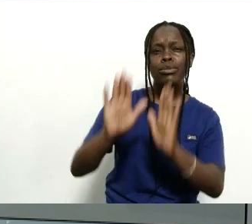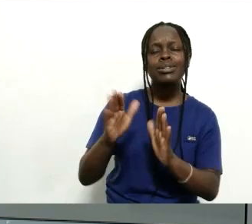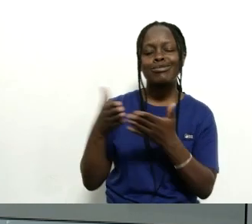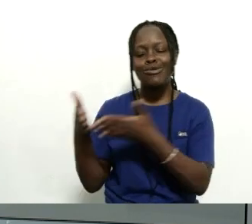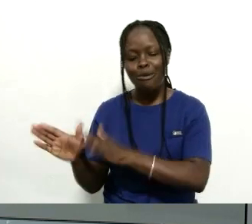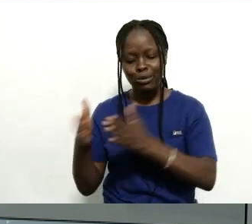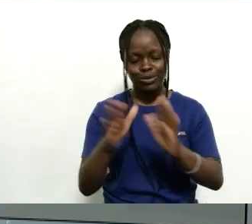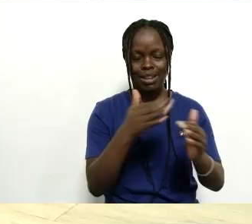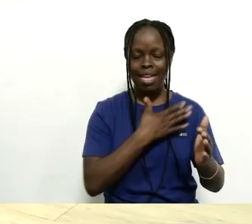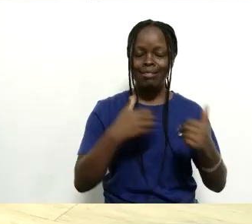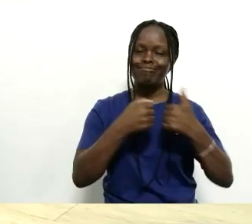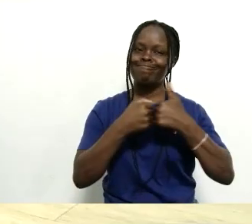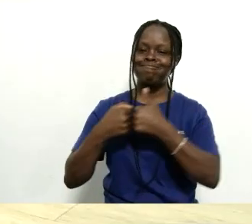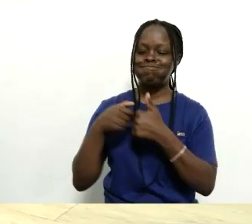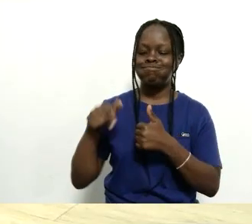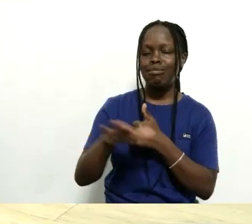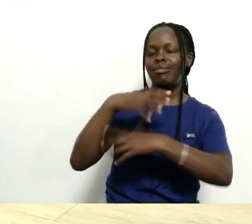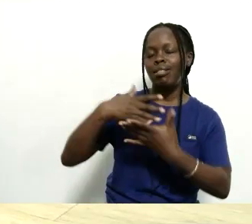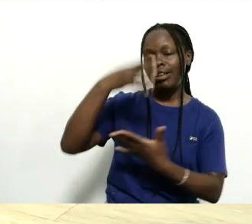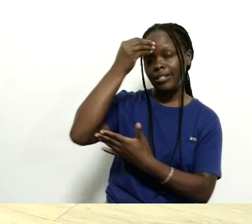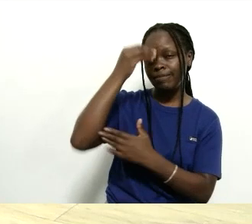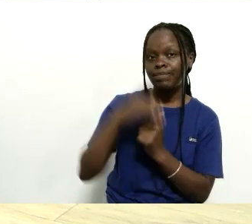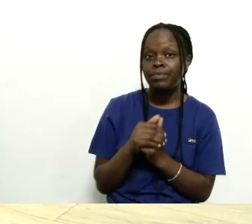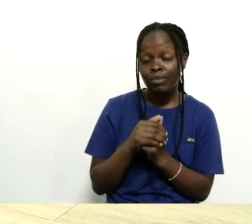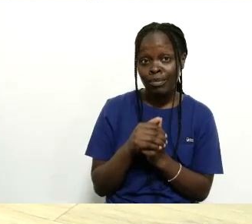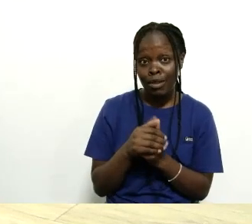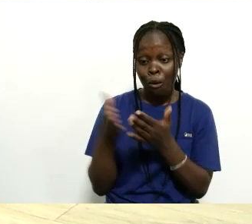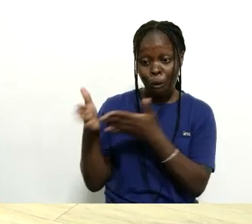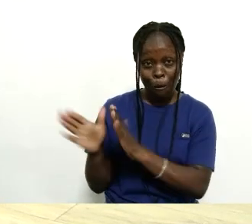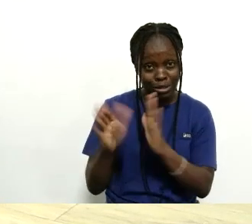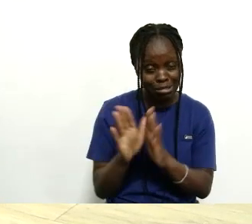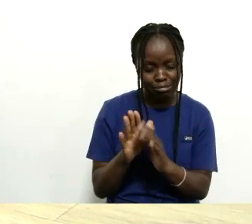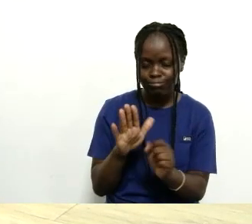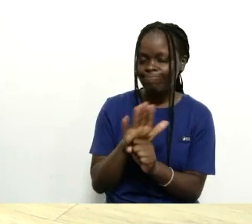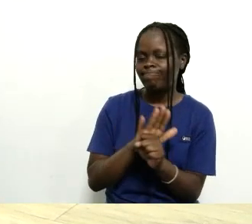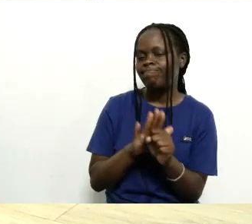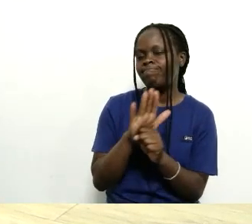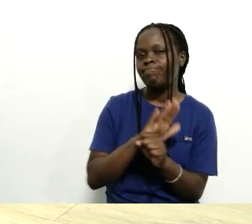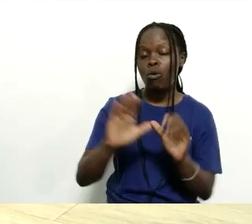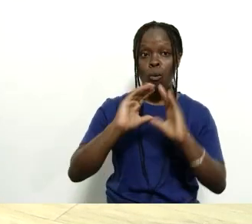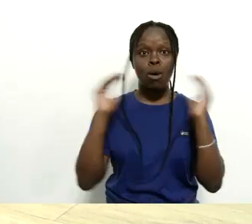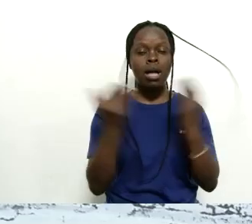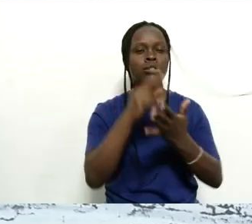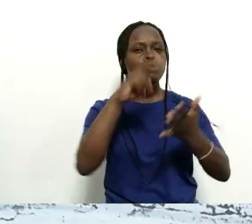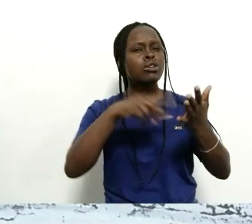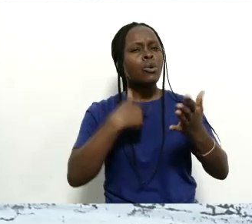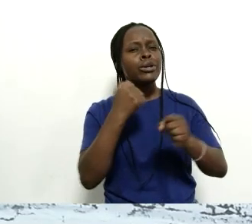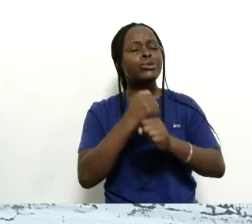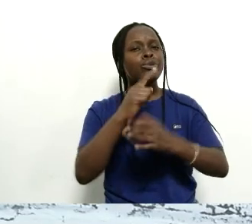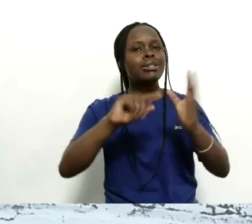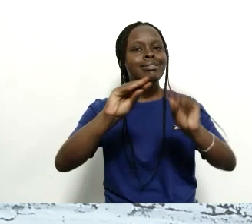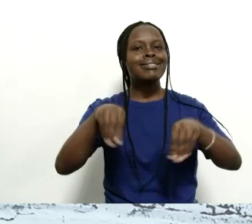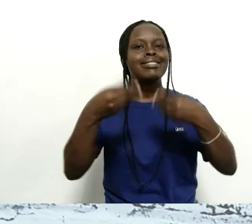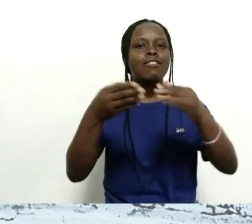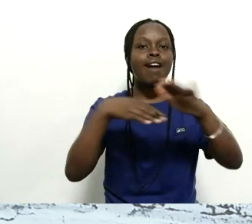the opportunities and challenges that you're facing in the area of hybrid learning. Yeah. The opportunities are many. At Worldreader, because